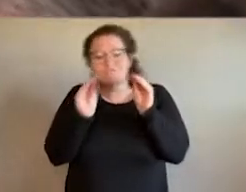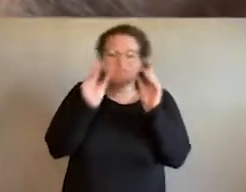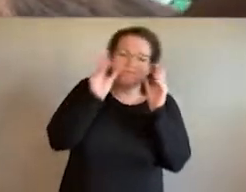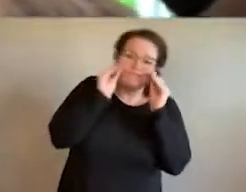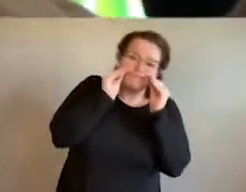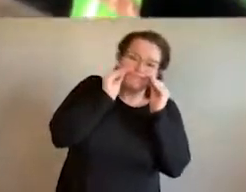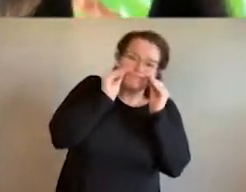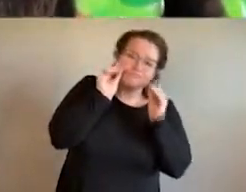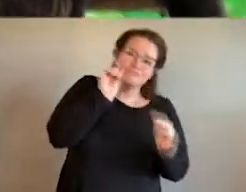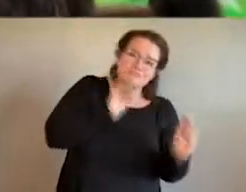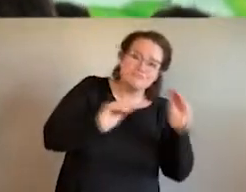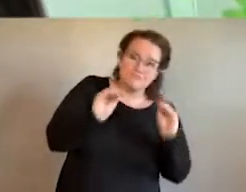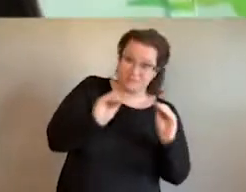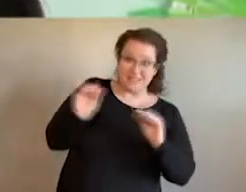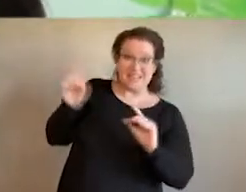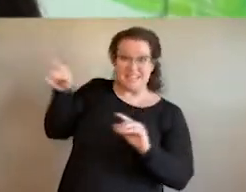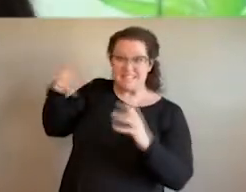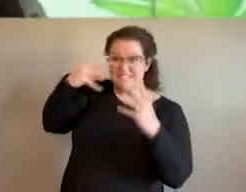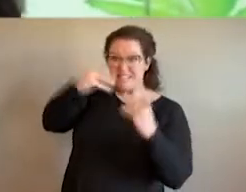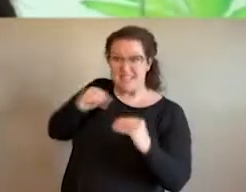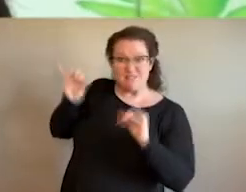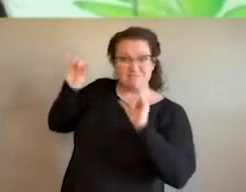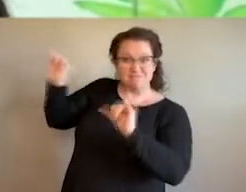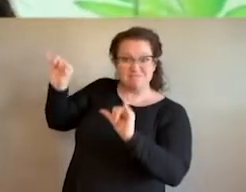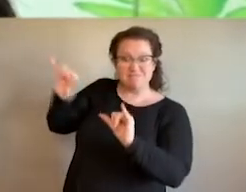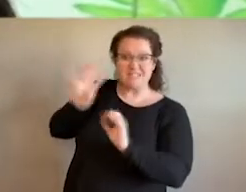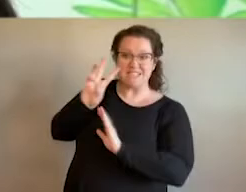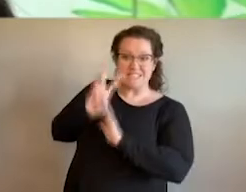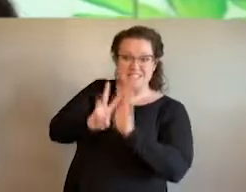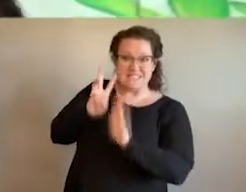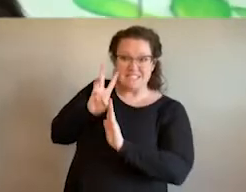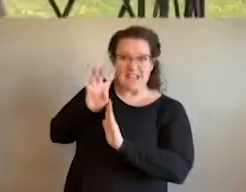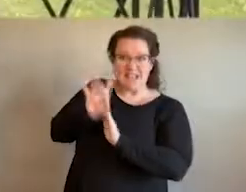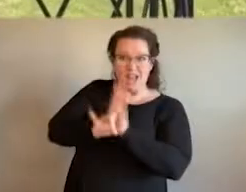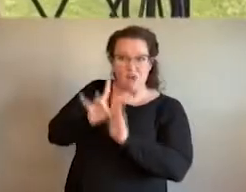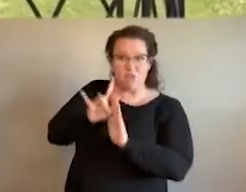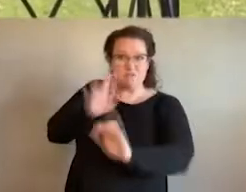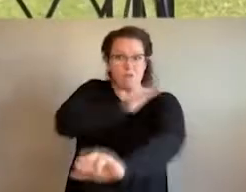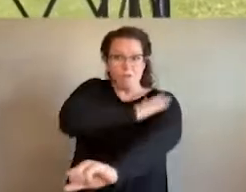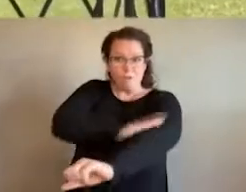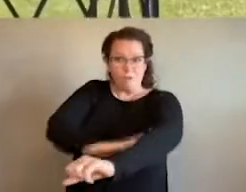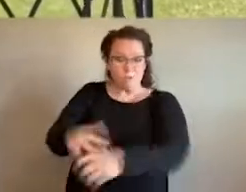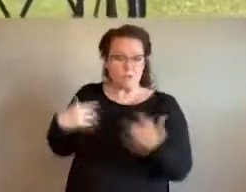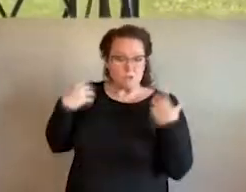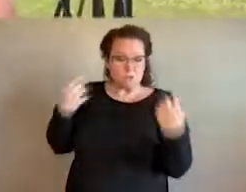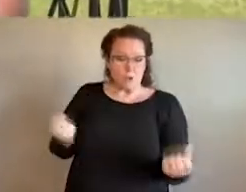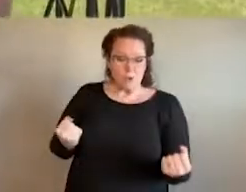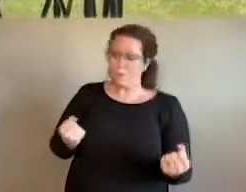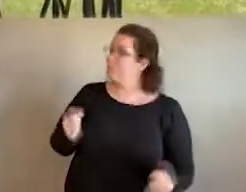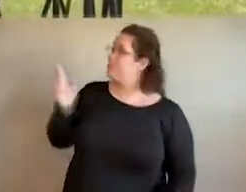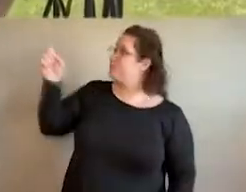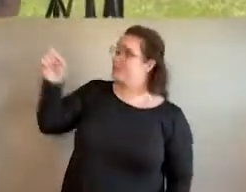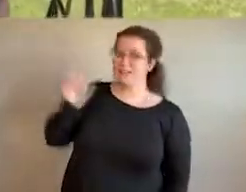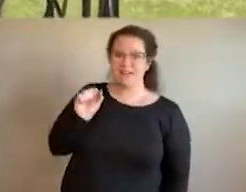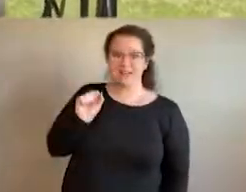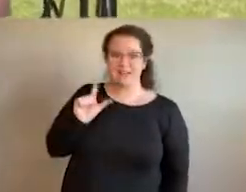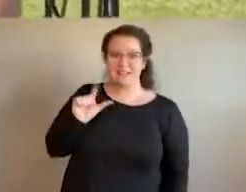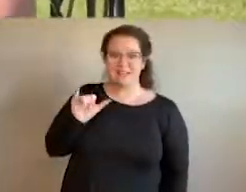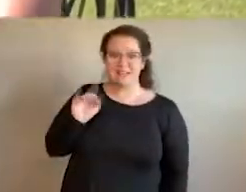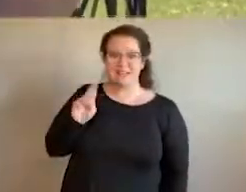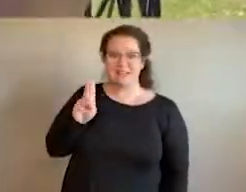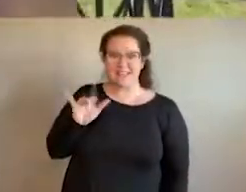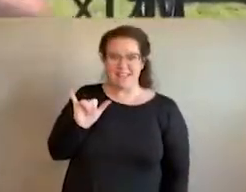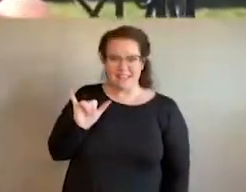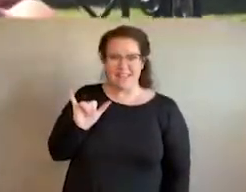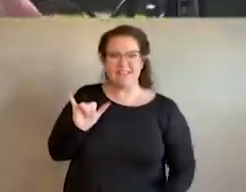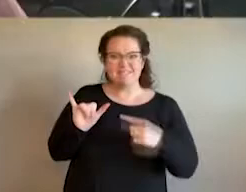they'll sleep in the same position for 6 to 8 hours easily. They have really, really strong arms. Yeah, so this is Slinky. He's a ferret. So these